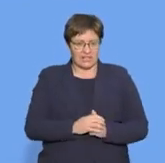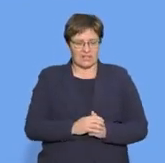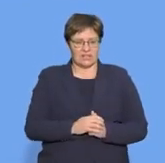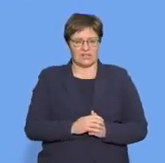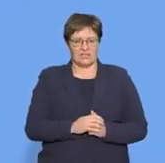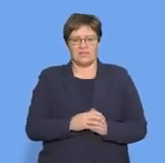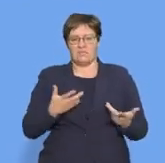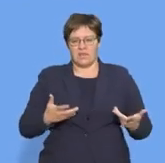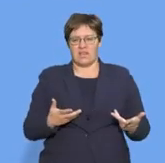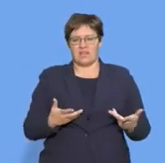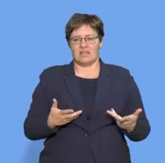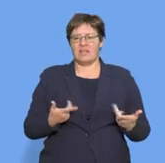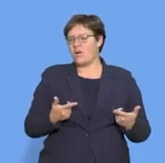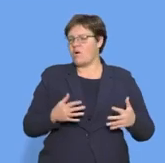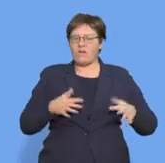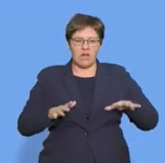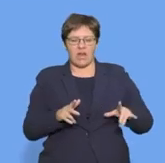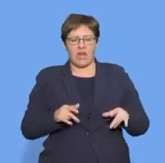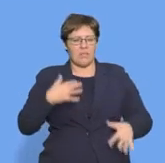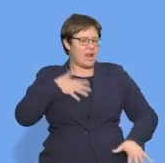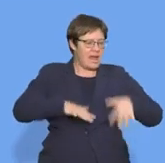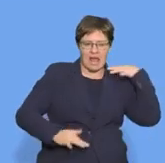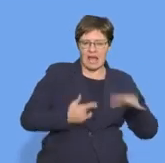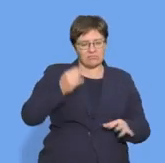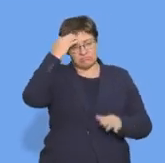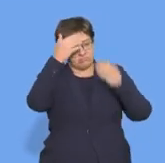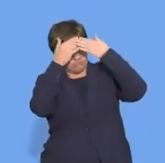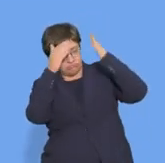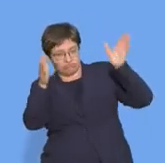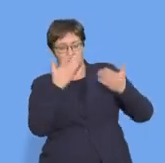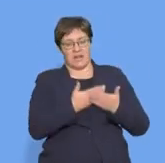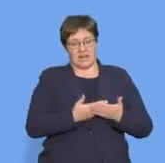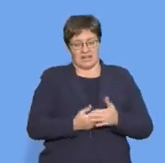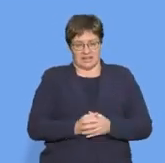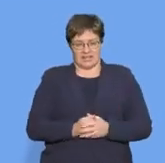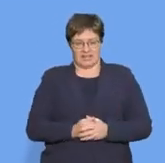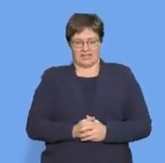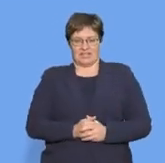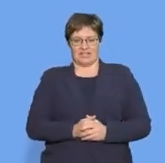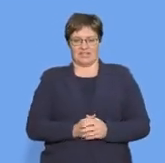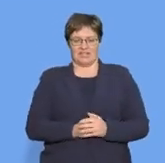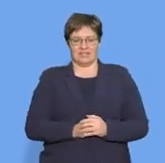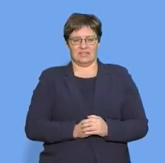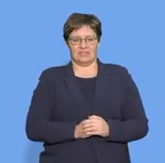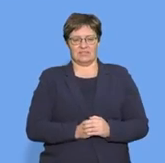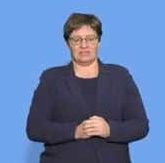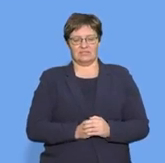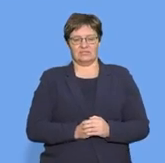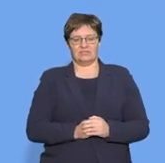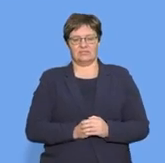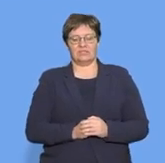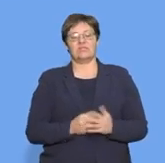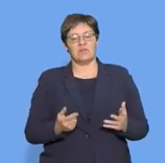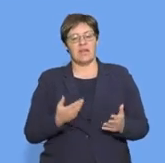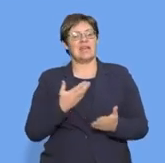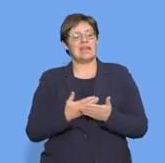that there can be some flow of blood there and you can be a bit hydrated rather